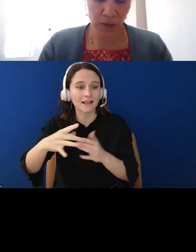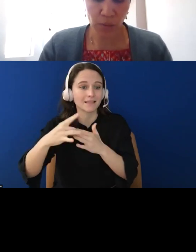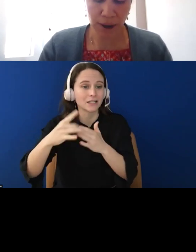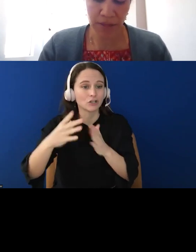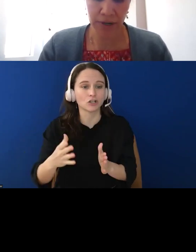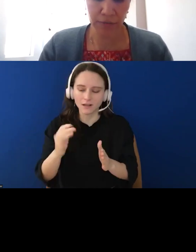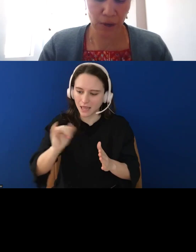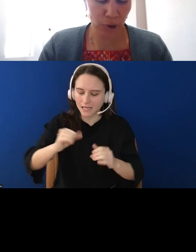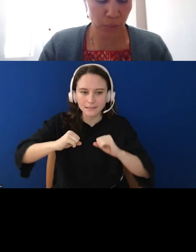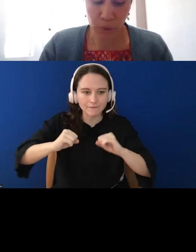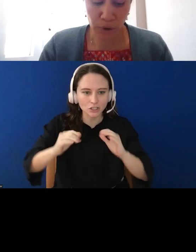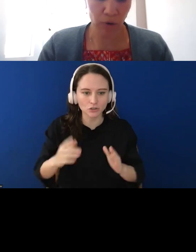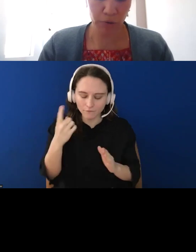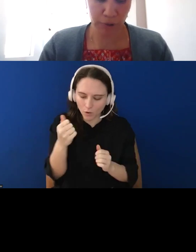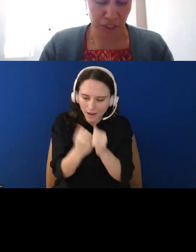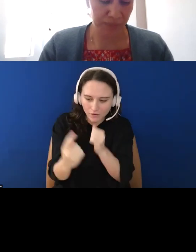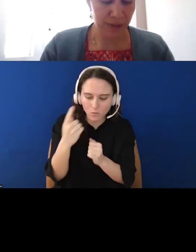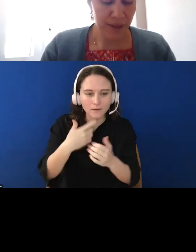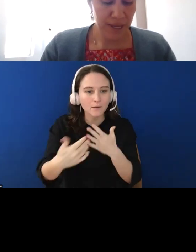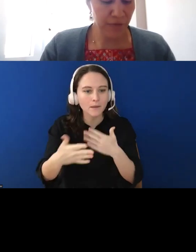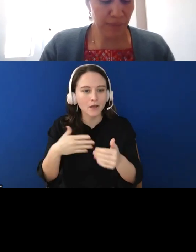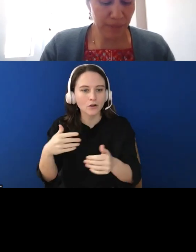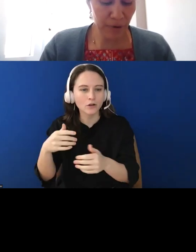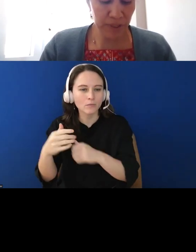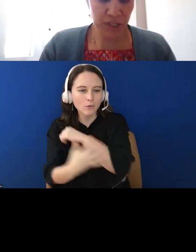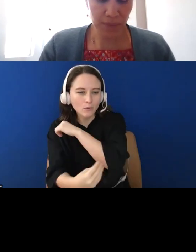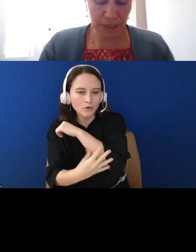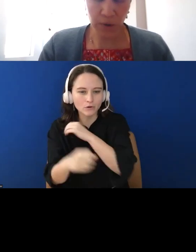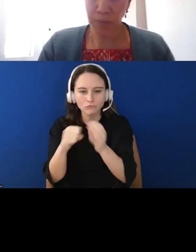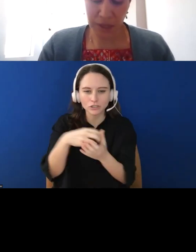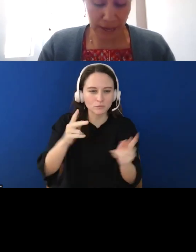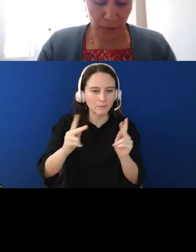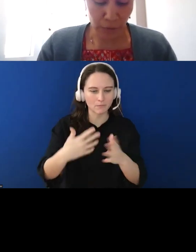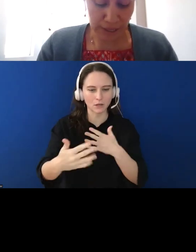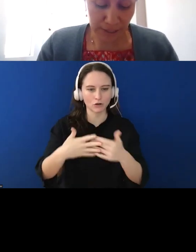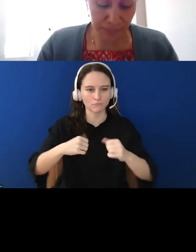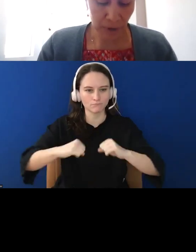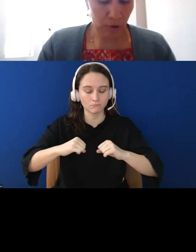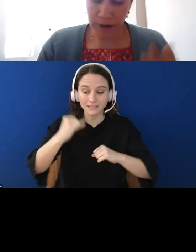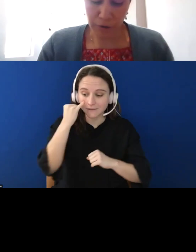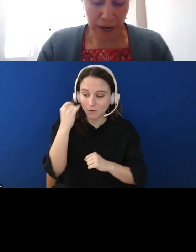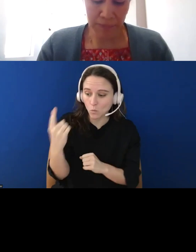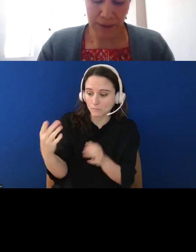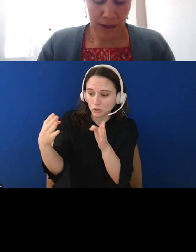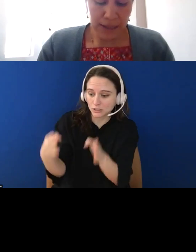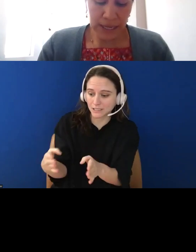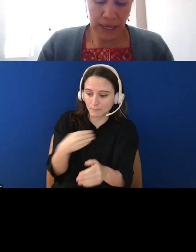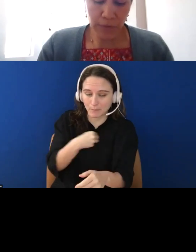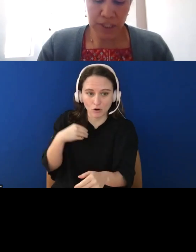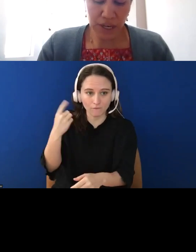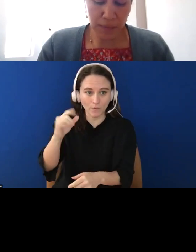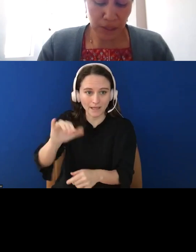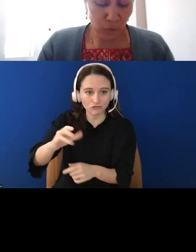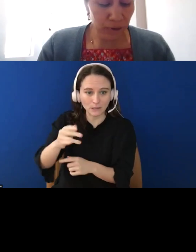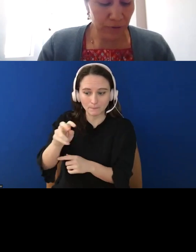community, no matter if they were poor or rich. If a member of the chinamit committed an offense or a crime, the head